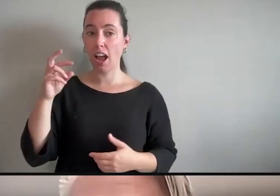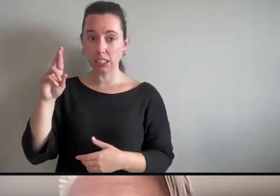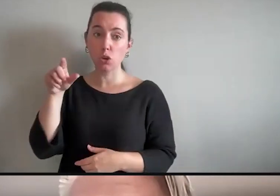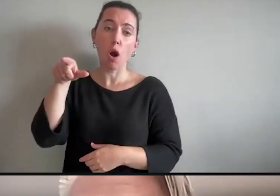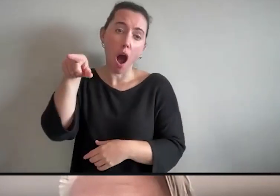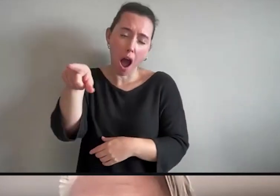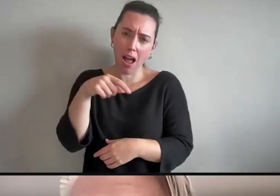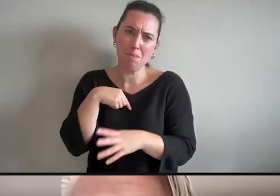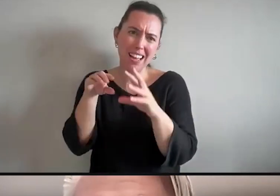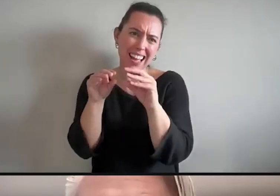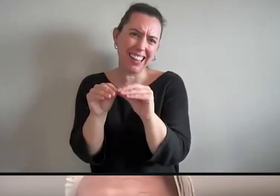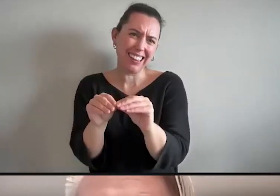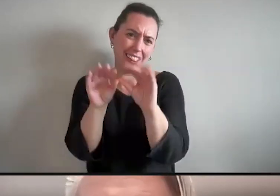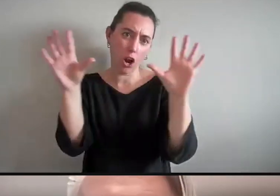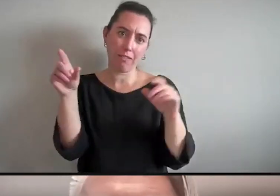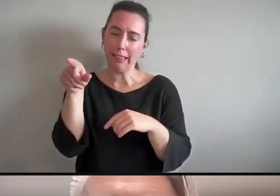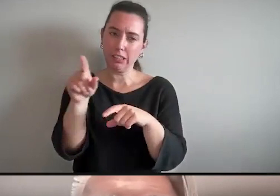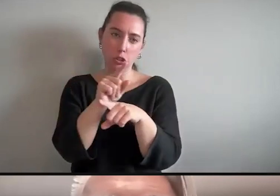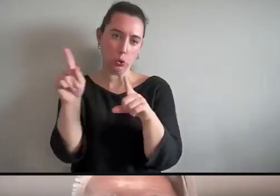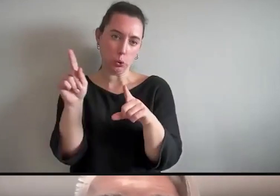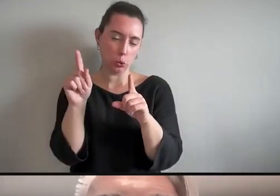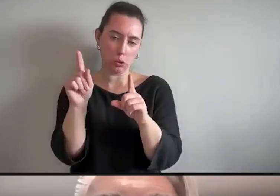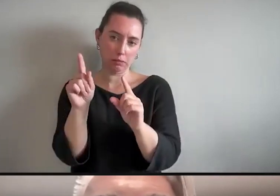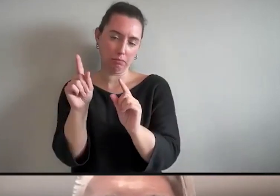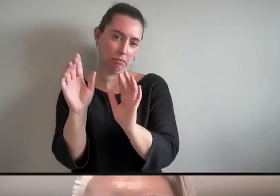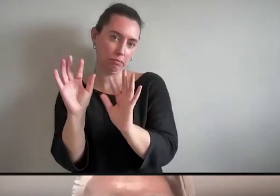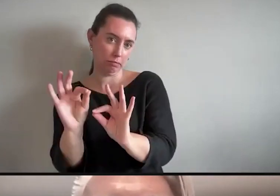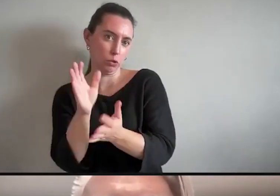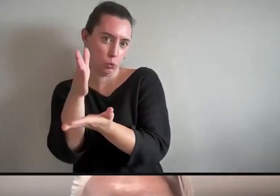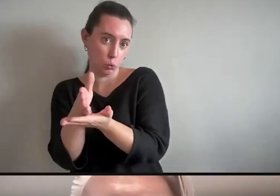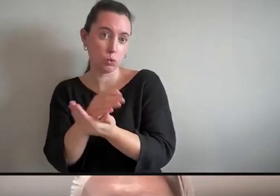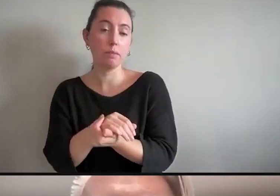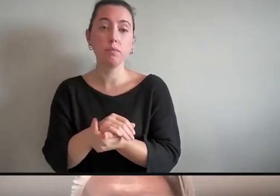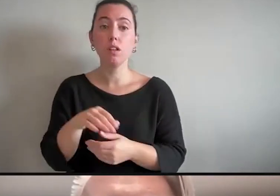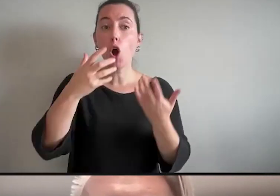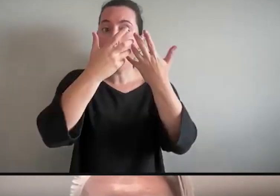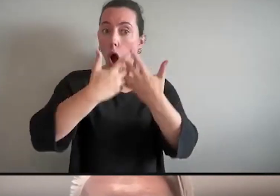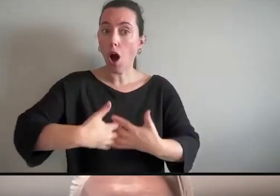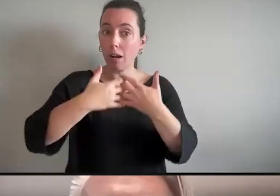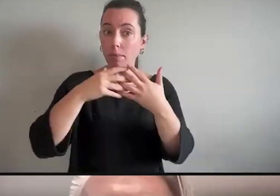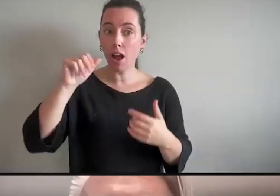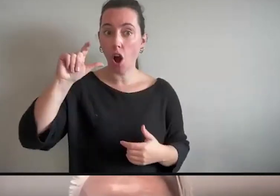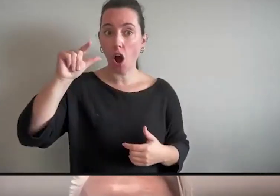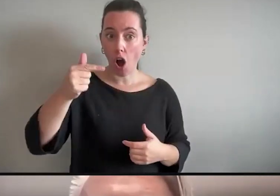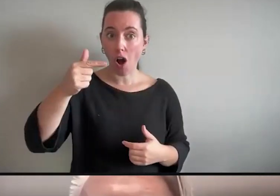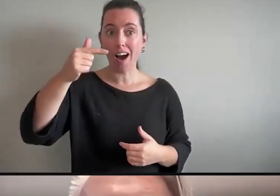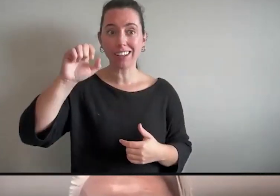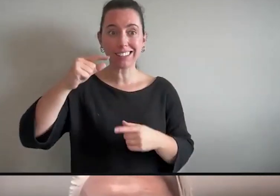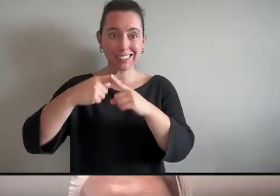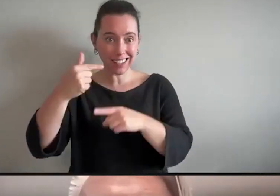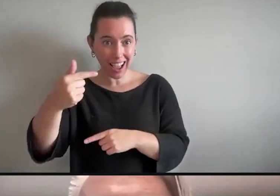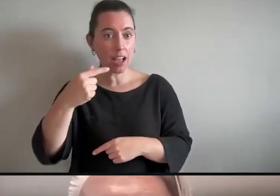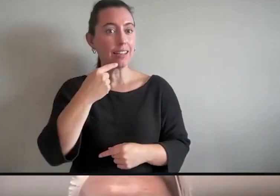let me just kind of say what actually happens. When you use automated alt text, within the automated alt text description, it says what quality